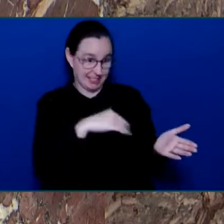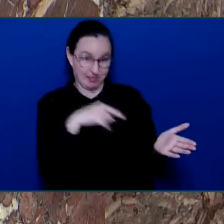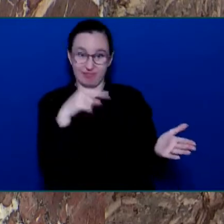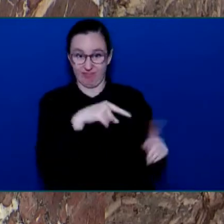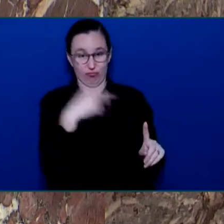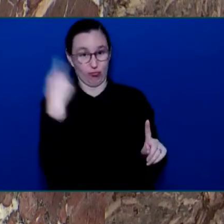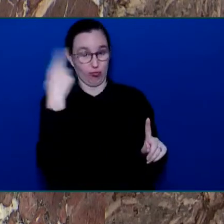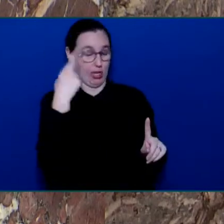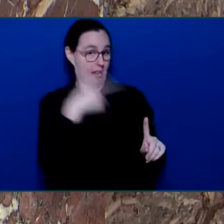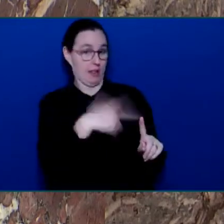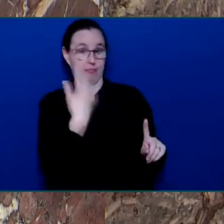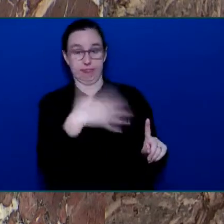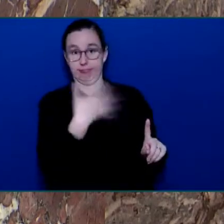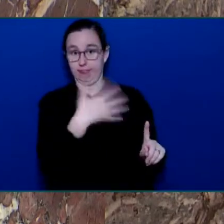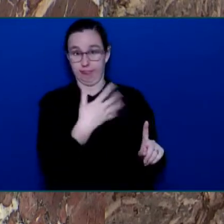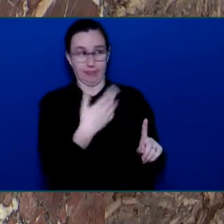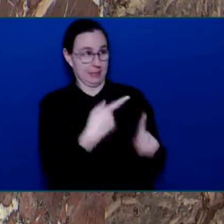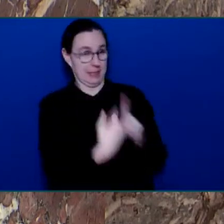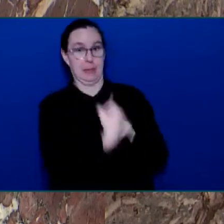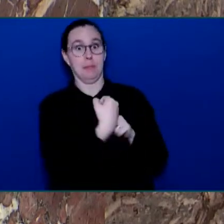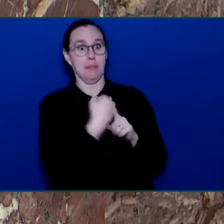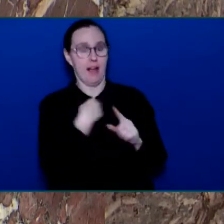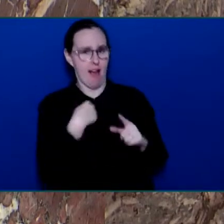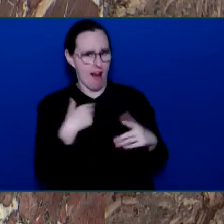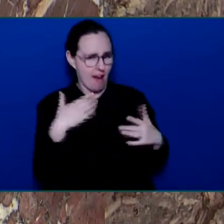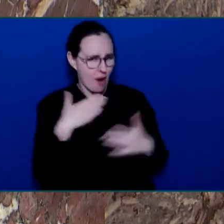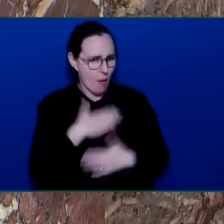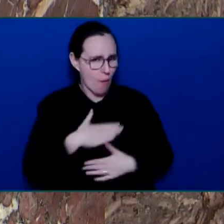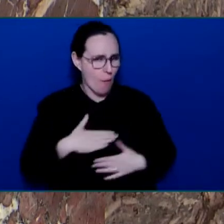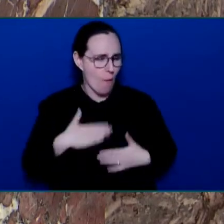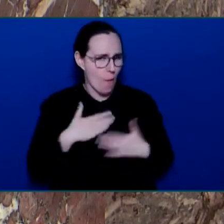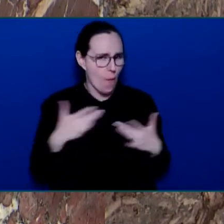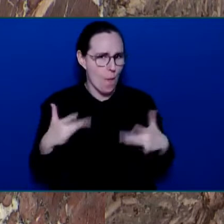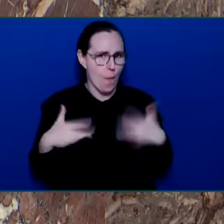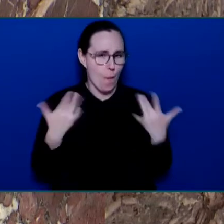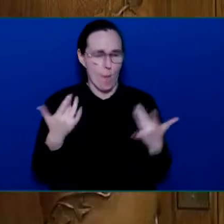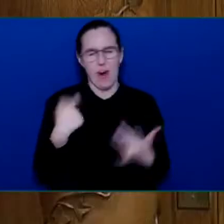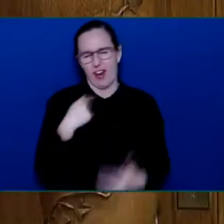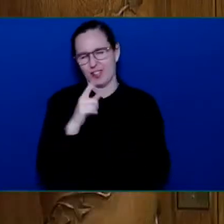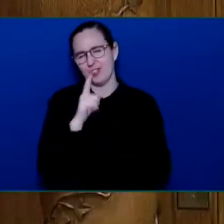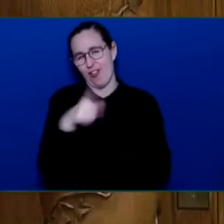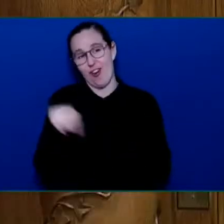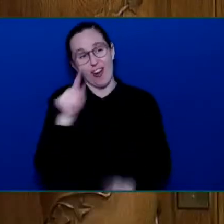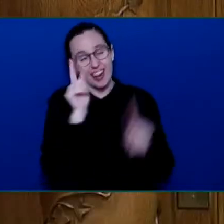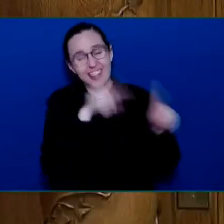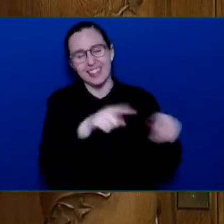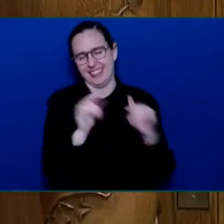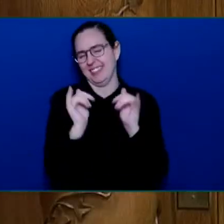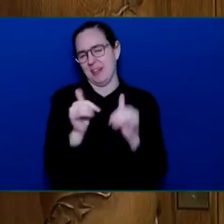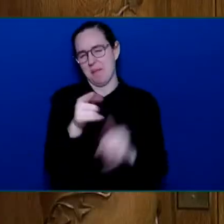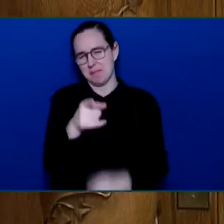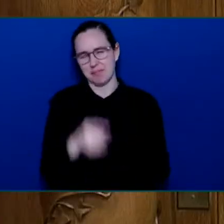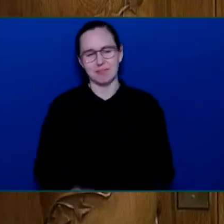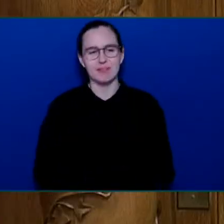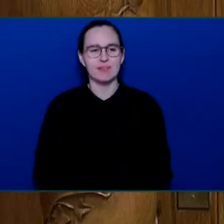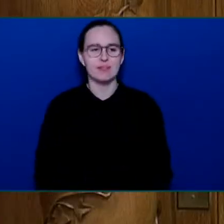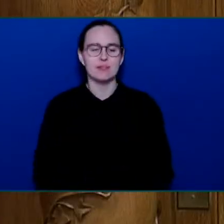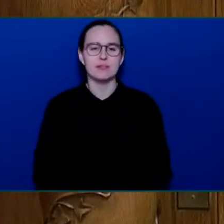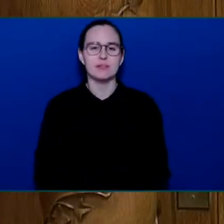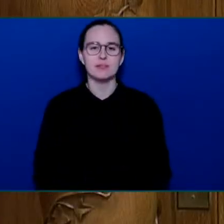I'm sure you will too. Thank you, Mr. Speaker.